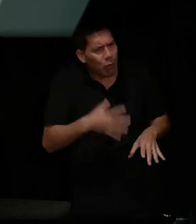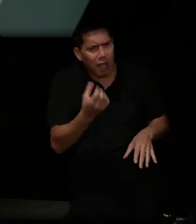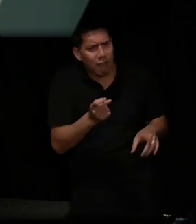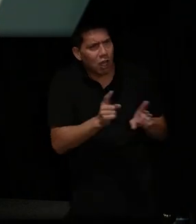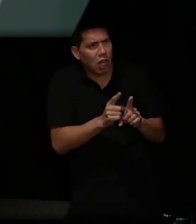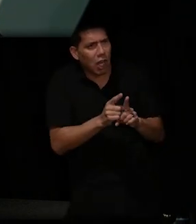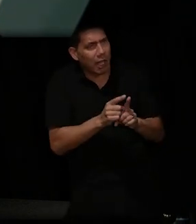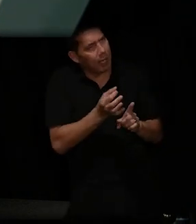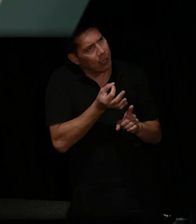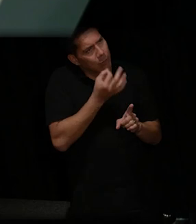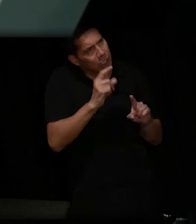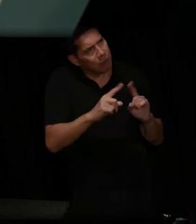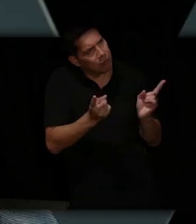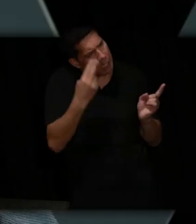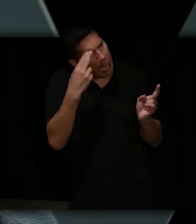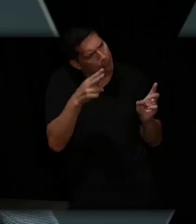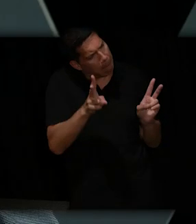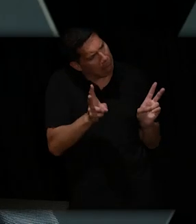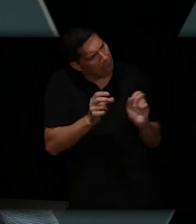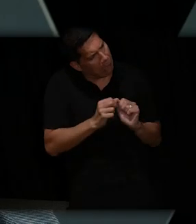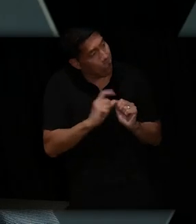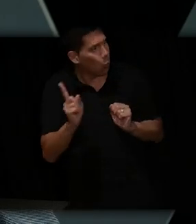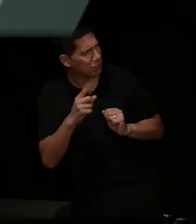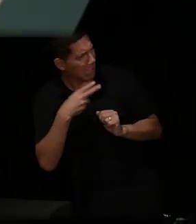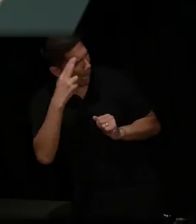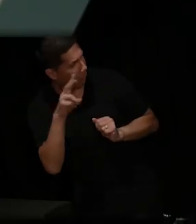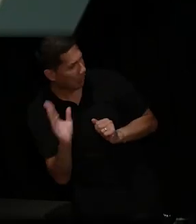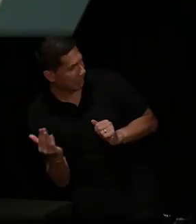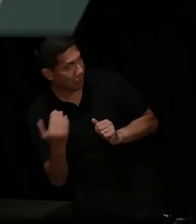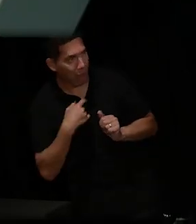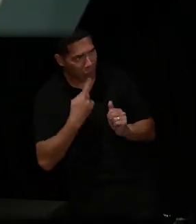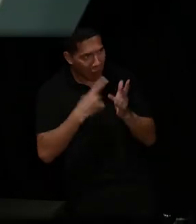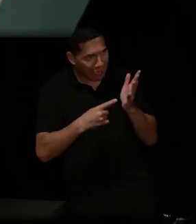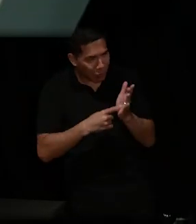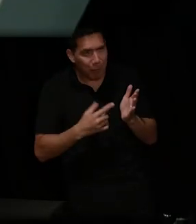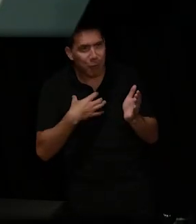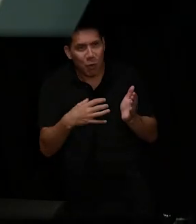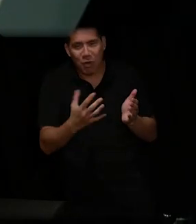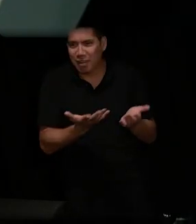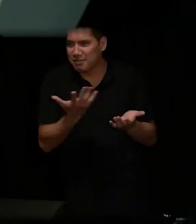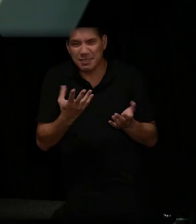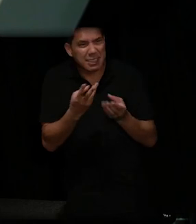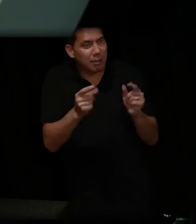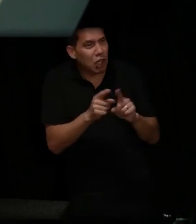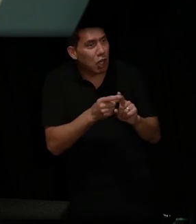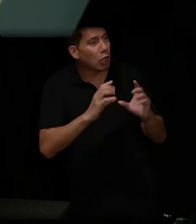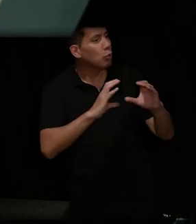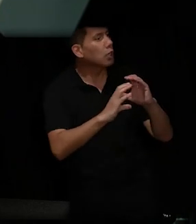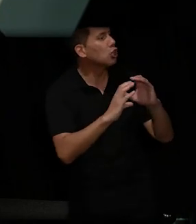different term. What would the term be? I don't know. I'll have to find out. But more, to be something like communications,